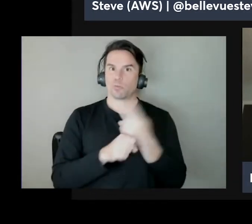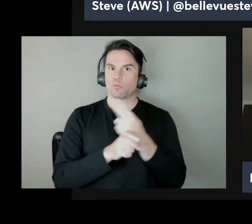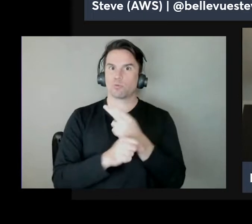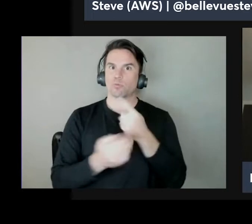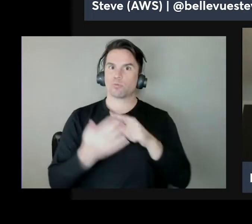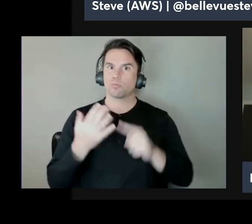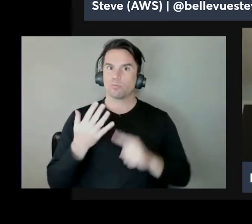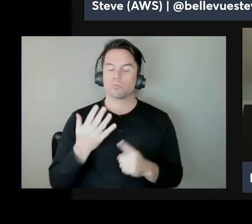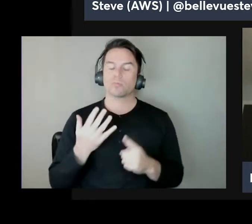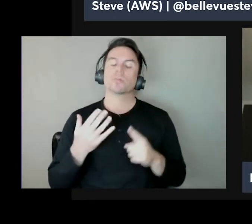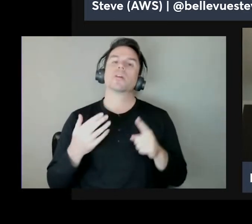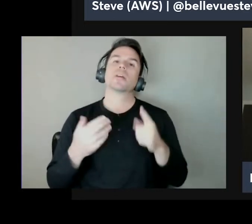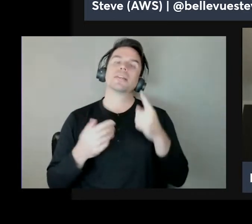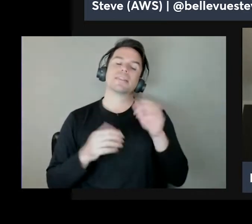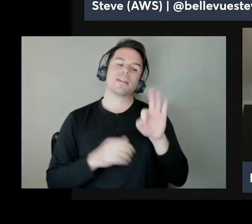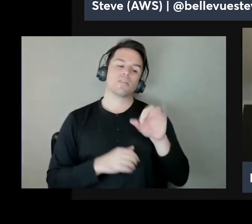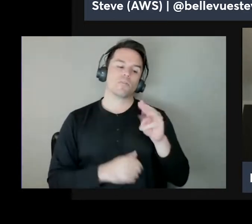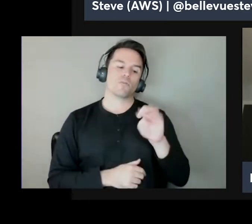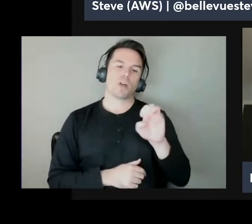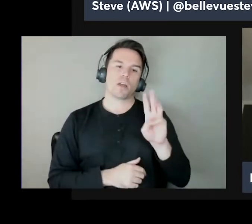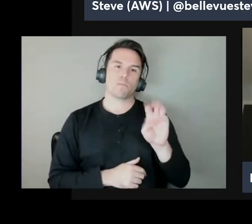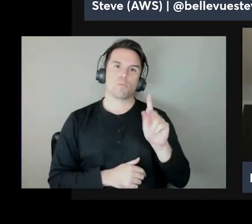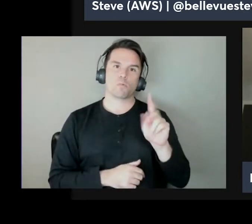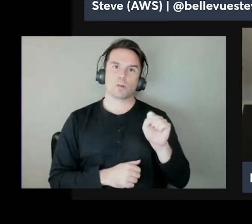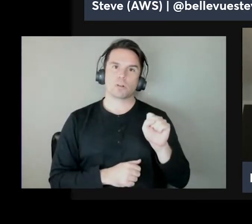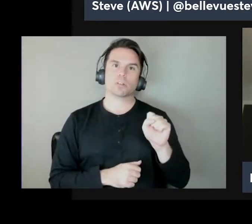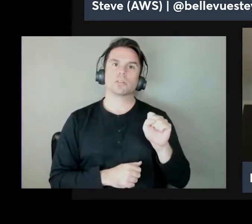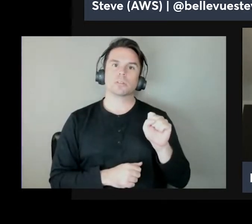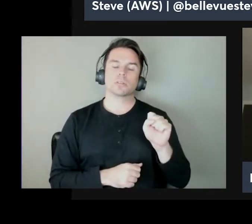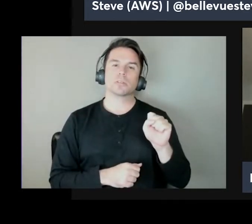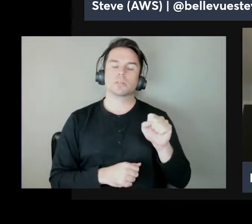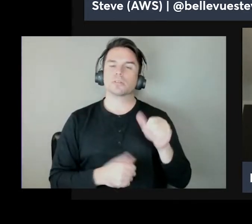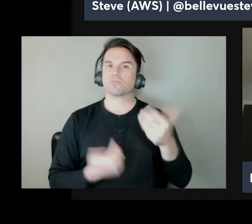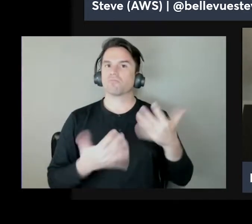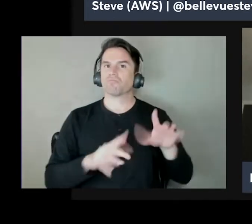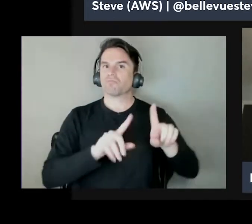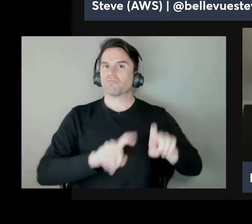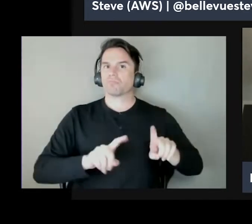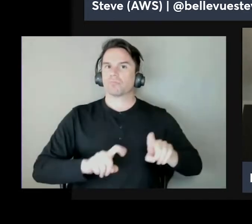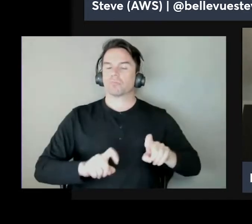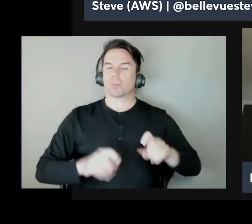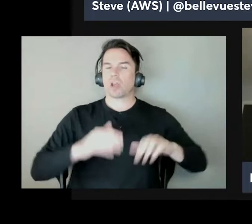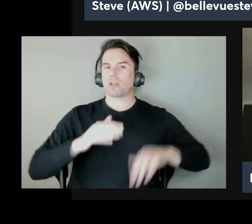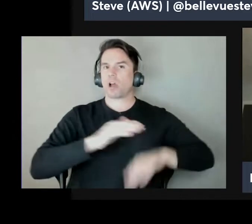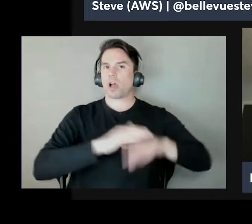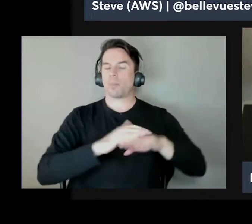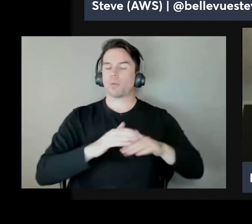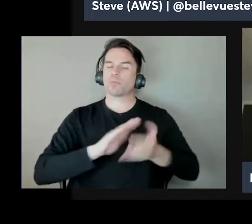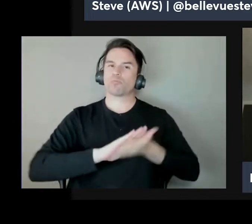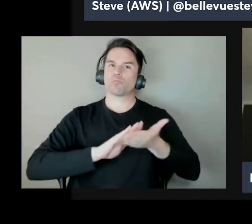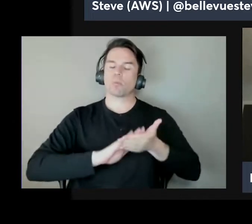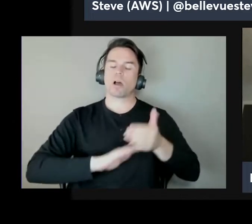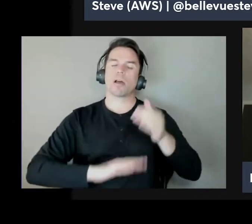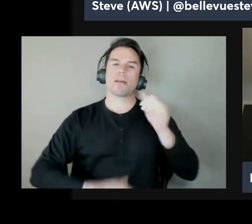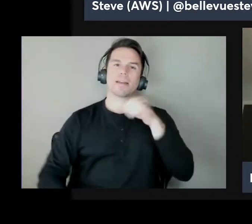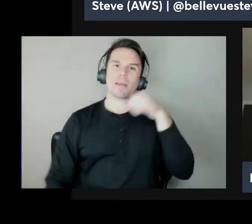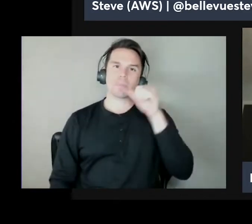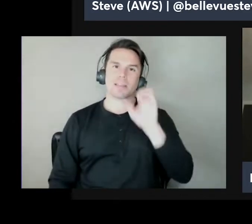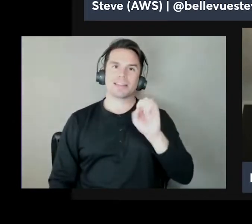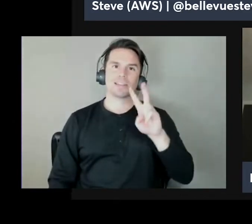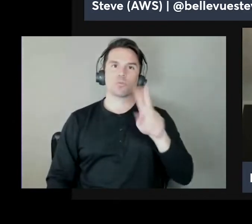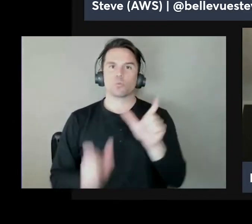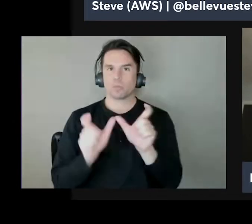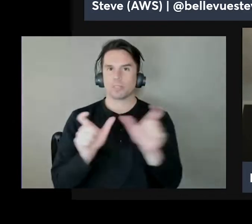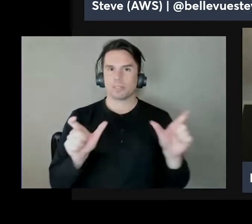those frameworks comes tested and optimized to run on AWS instances. So you just select the one which you need.